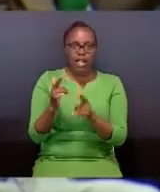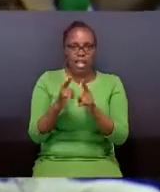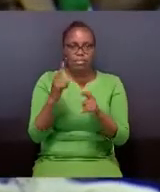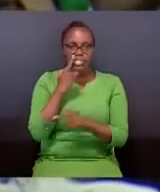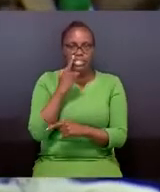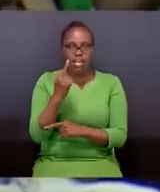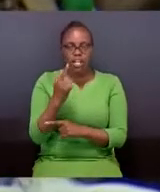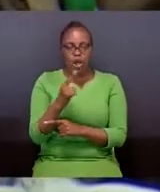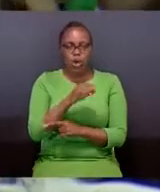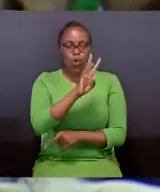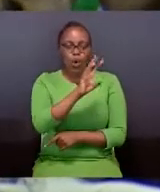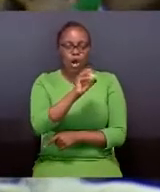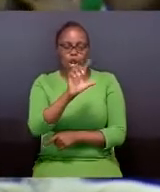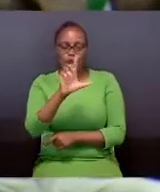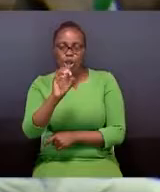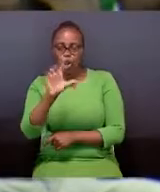you. Wo-lo-lo-lo.